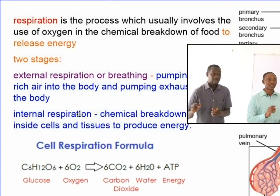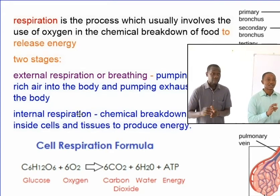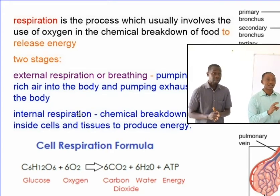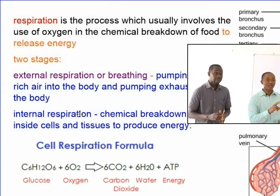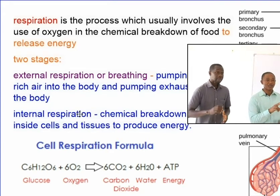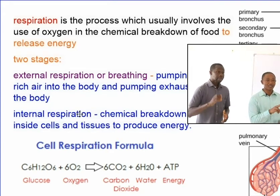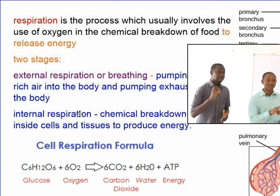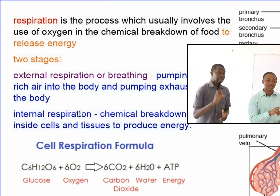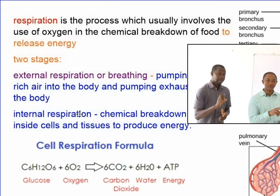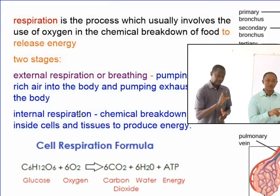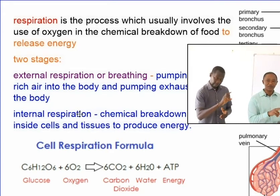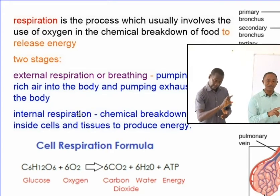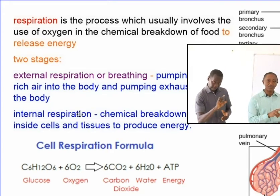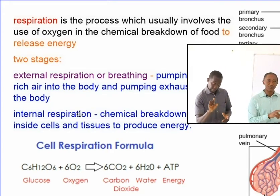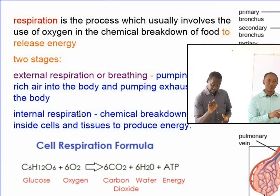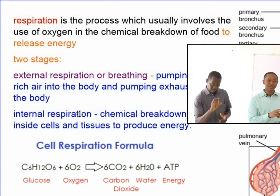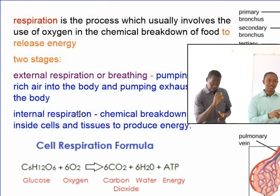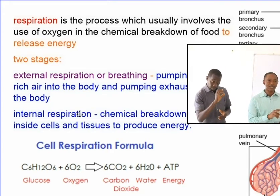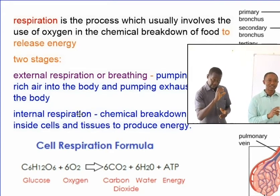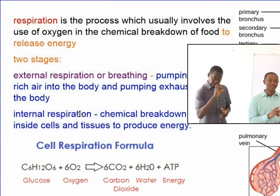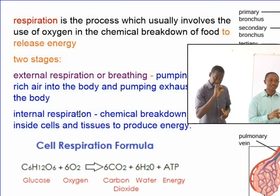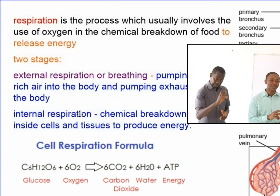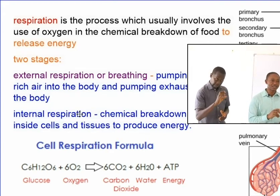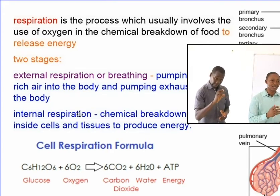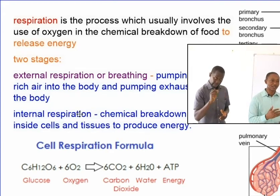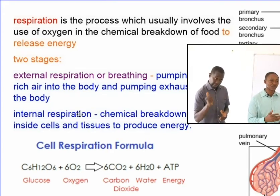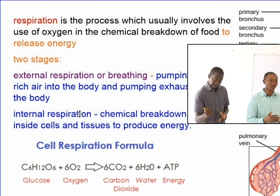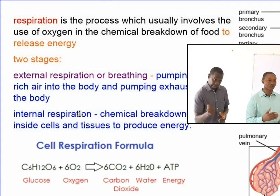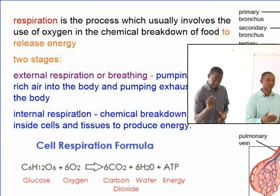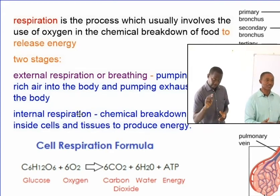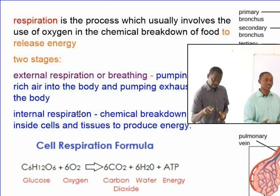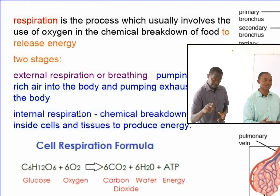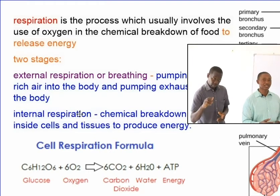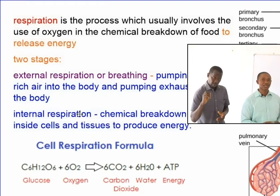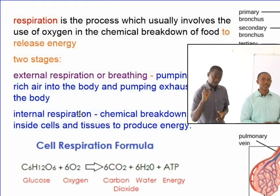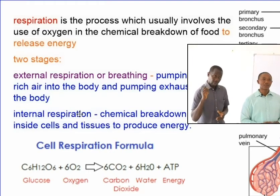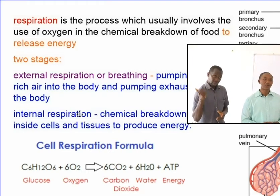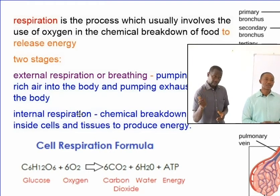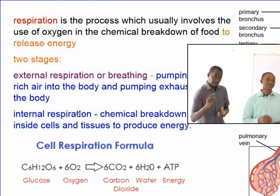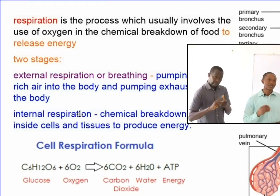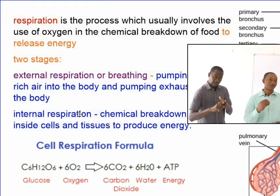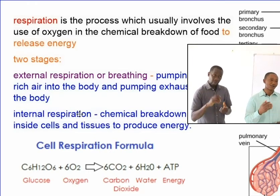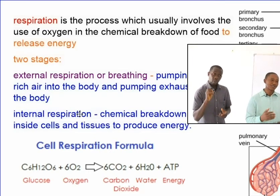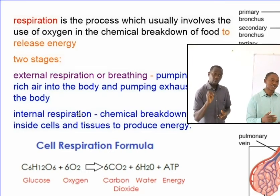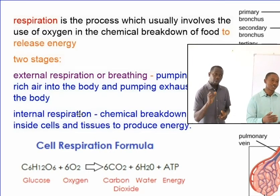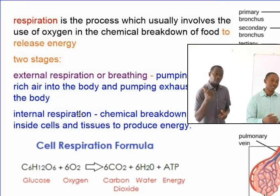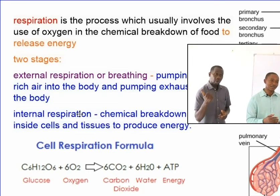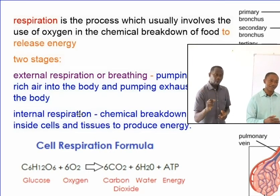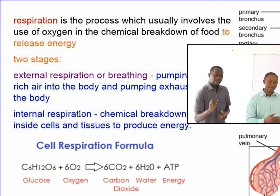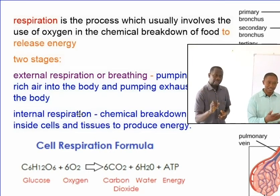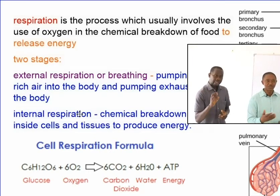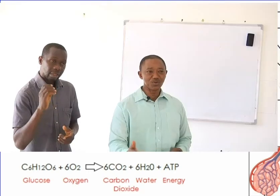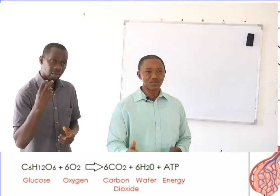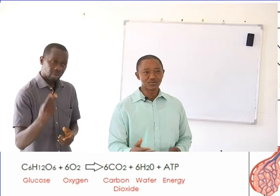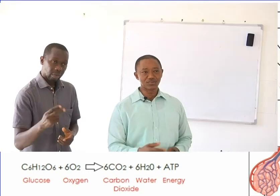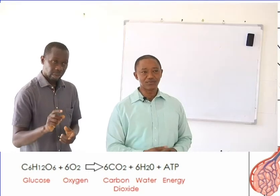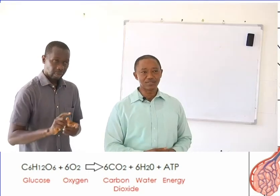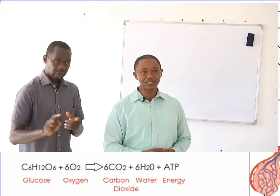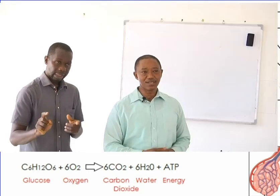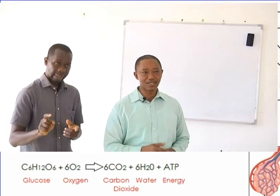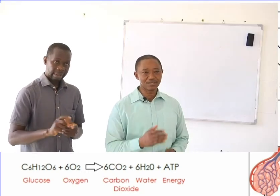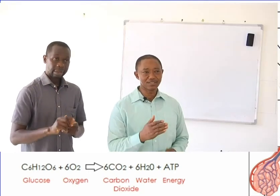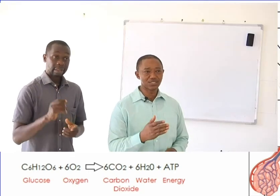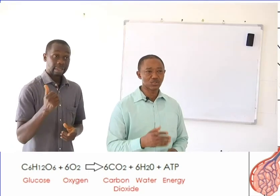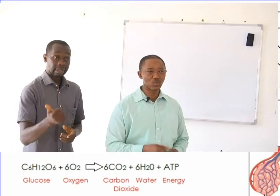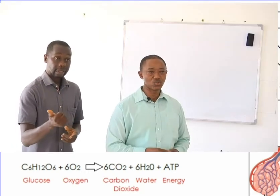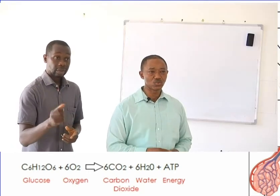is, you can see the formula for glucose there, C6H12O6 plus oxygen, 6 molecules of